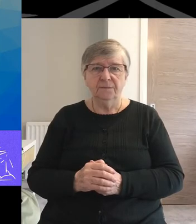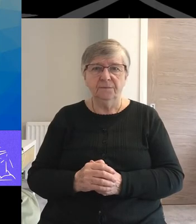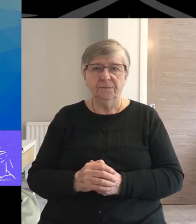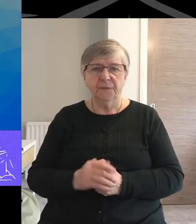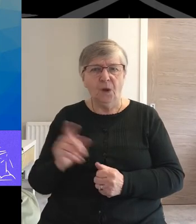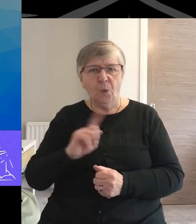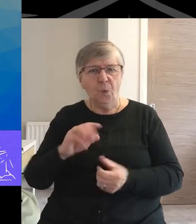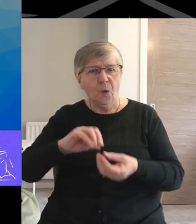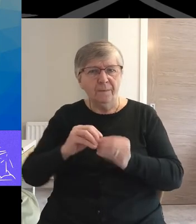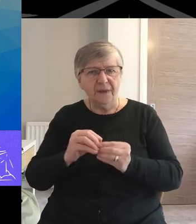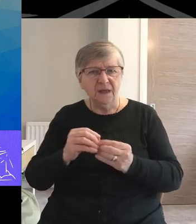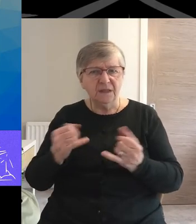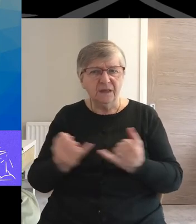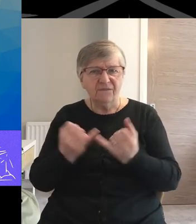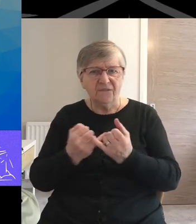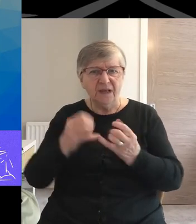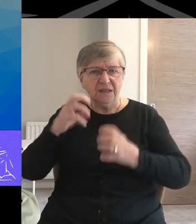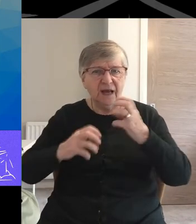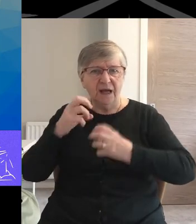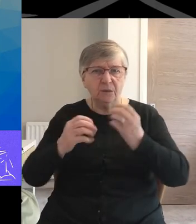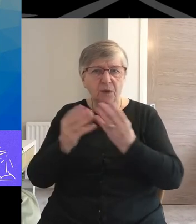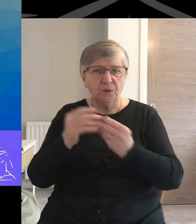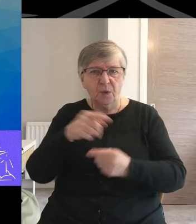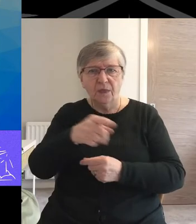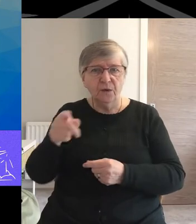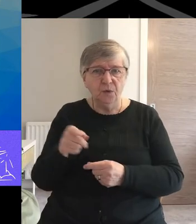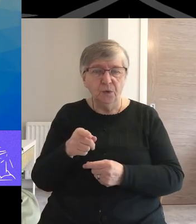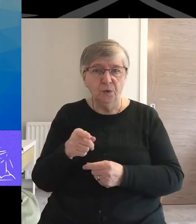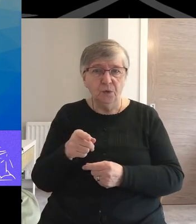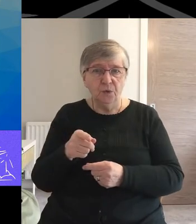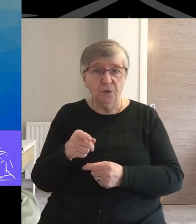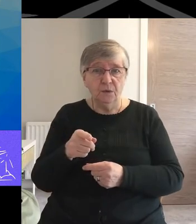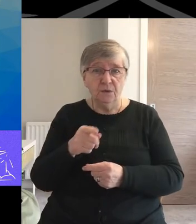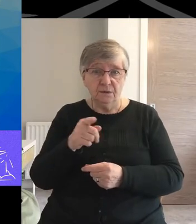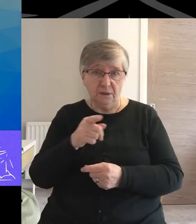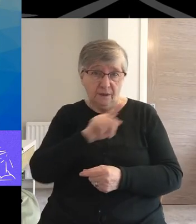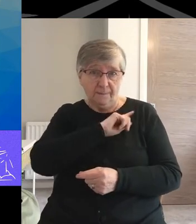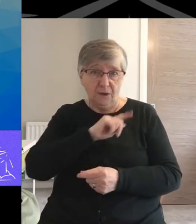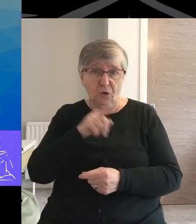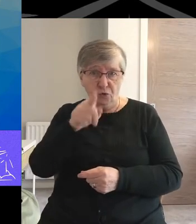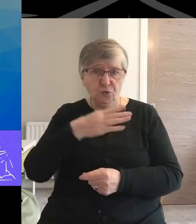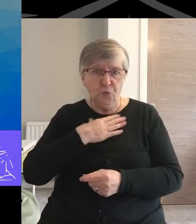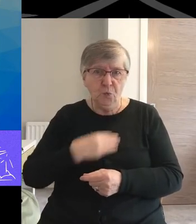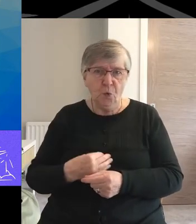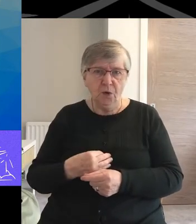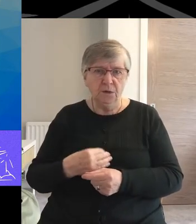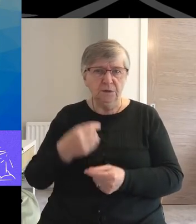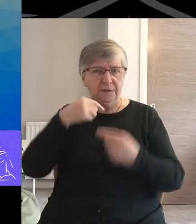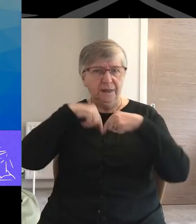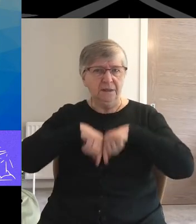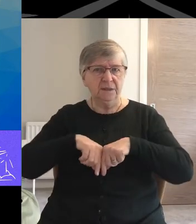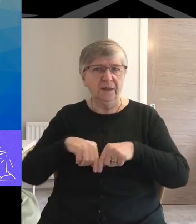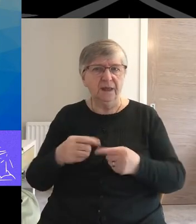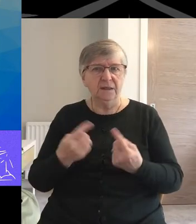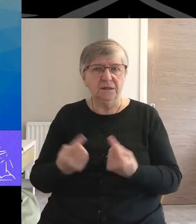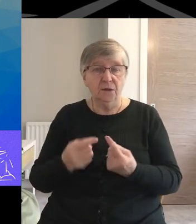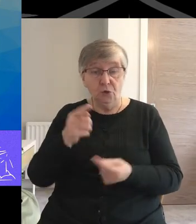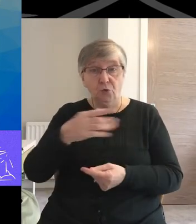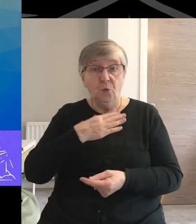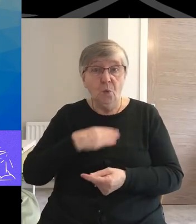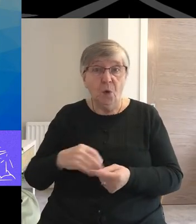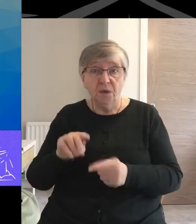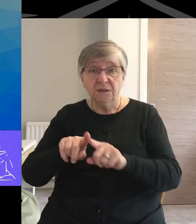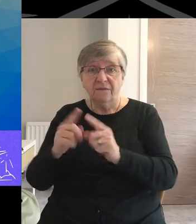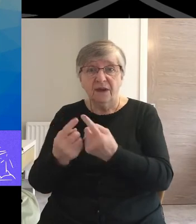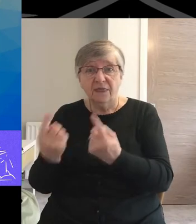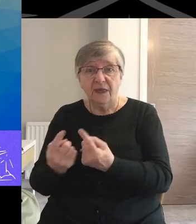What causes fights and quarrels among you? Don't they come from your desires that battle within you? You desire but do